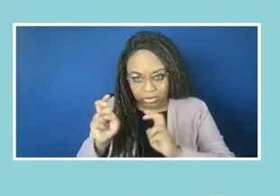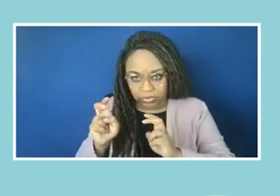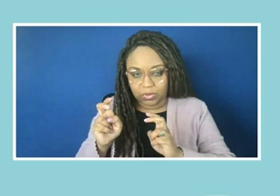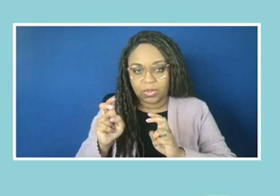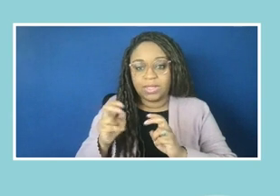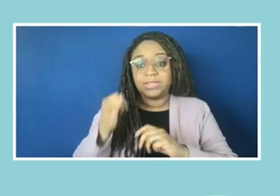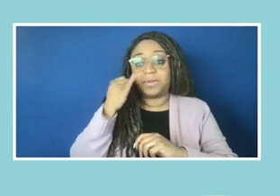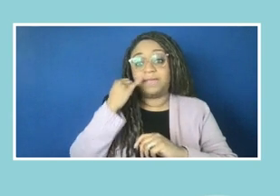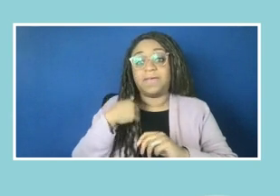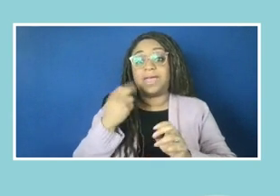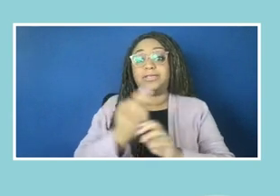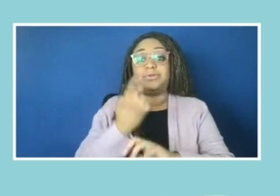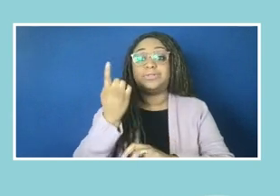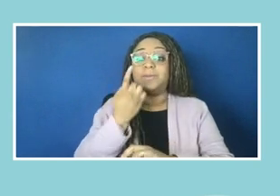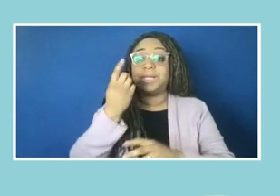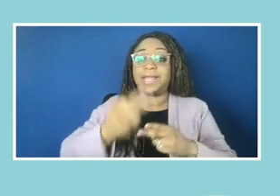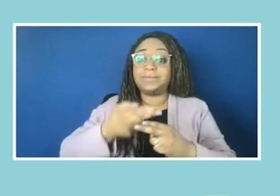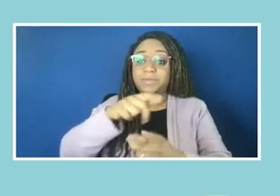it.